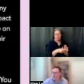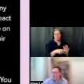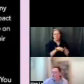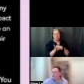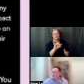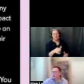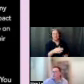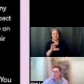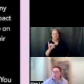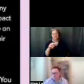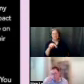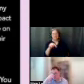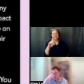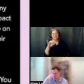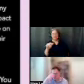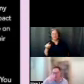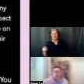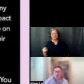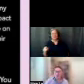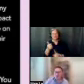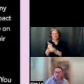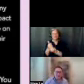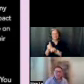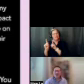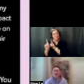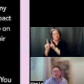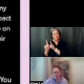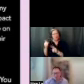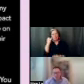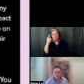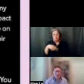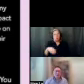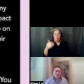Cindy Chen. She's one of our mentors. If you know her,